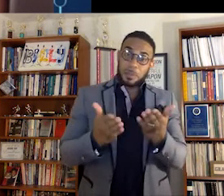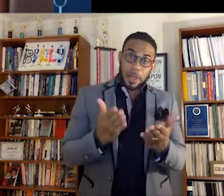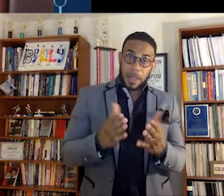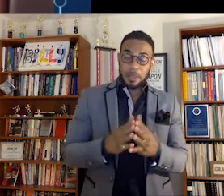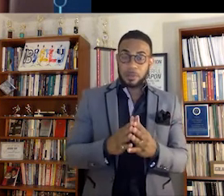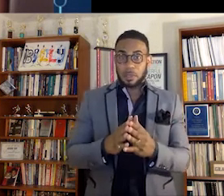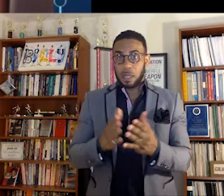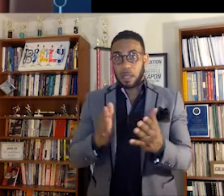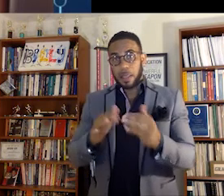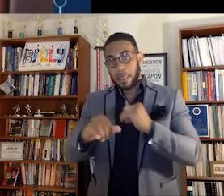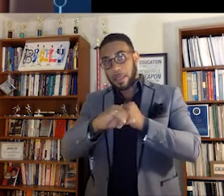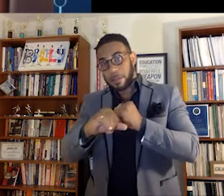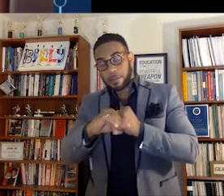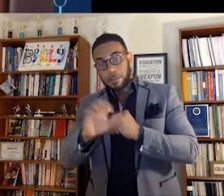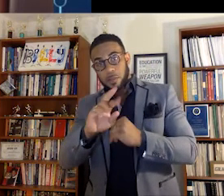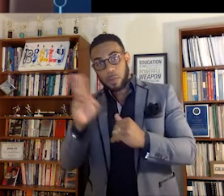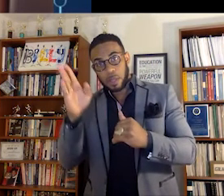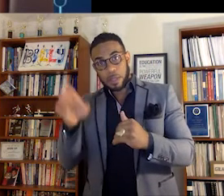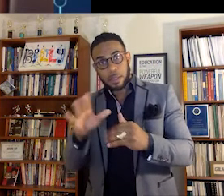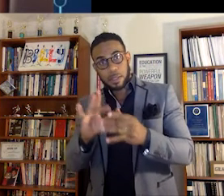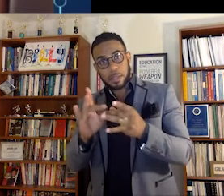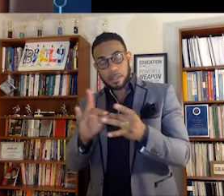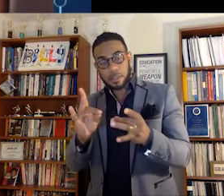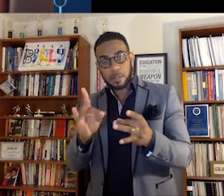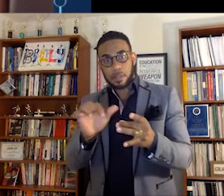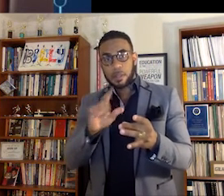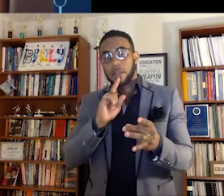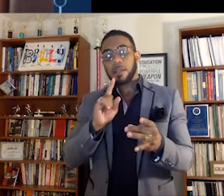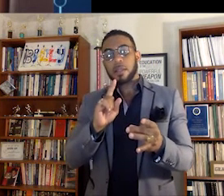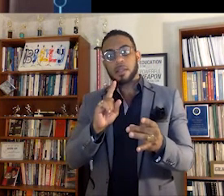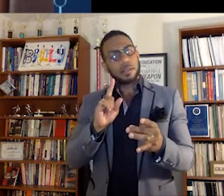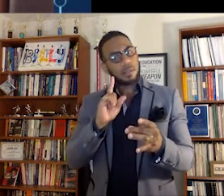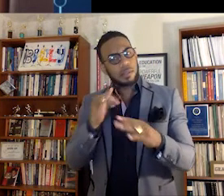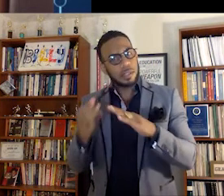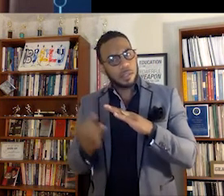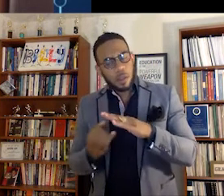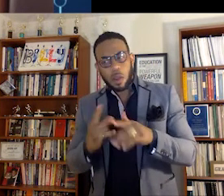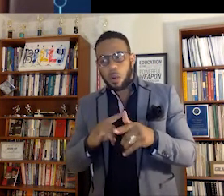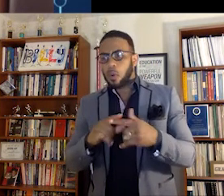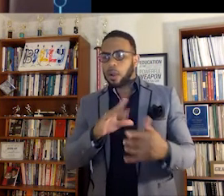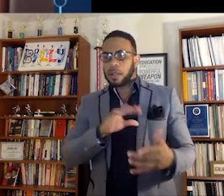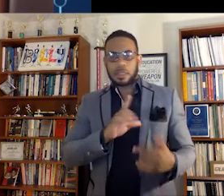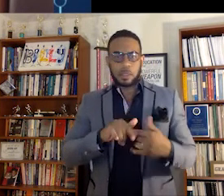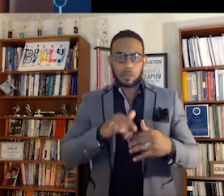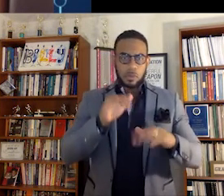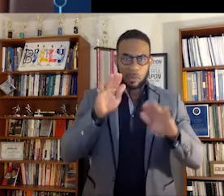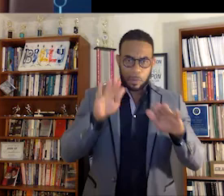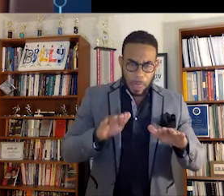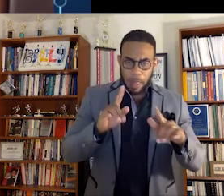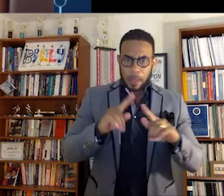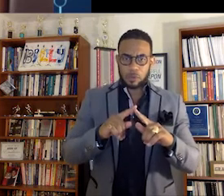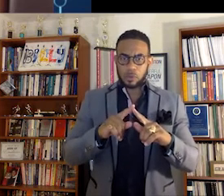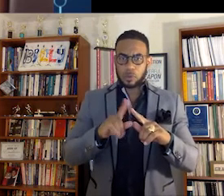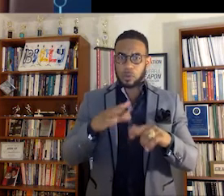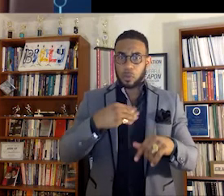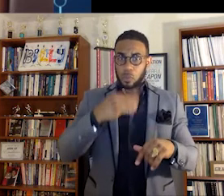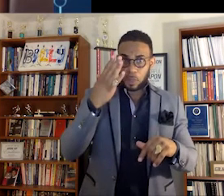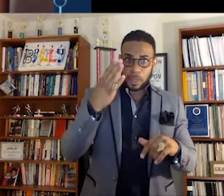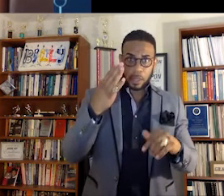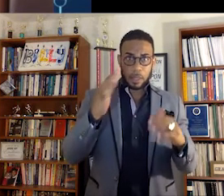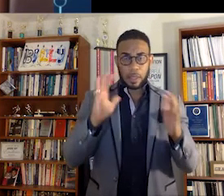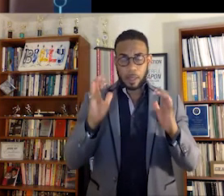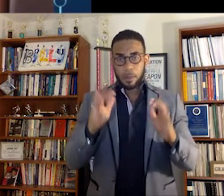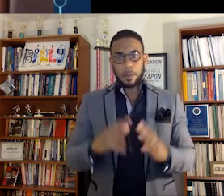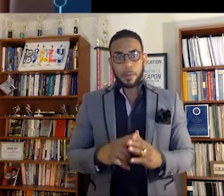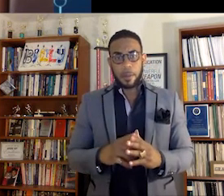perhaps the advertisement on the right is saying that there is an inferiority or the need to bow to their white